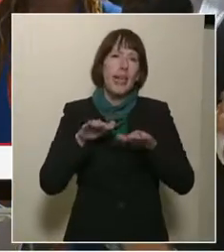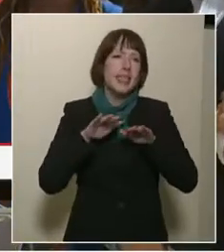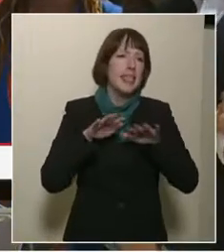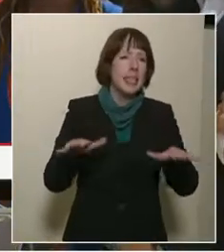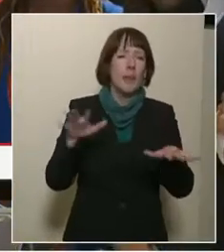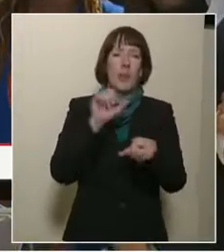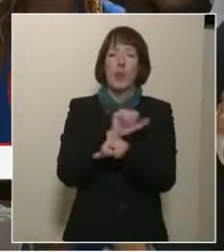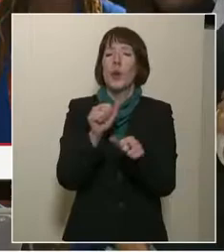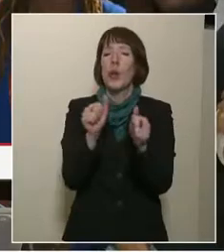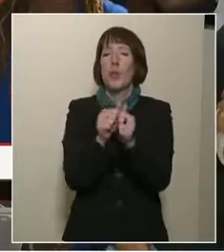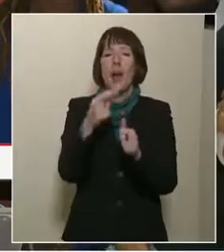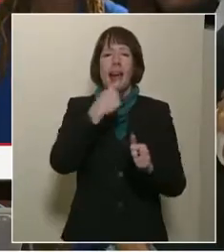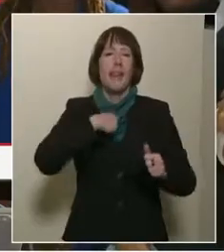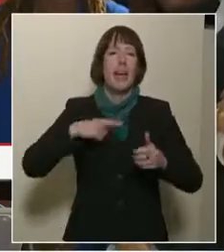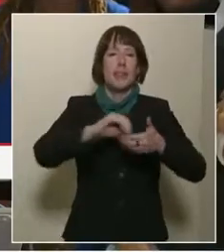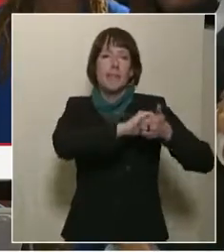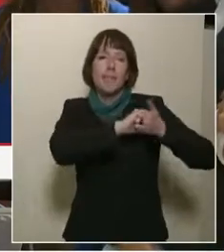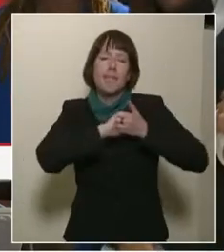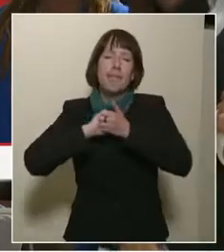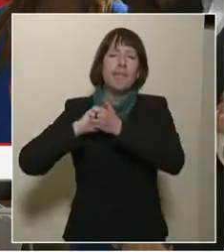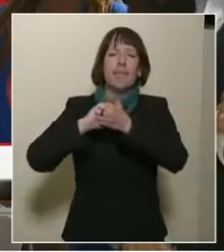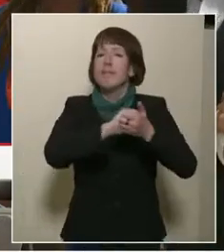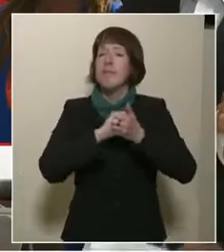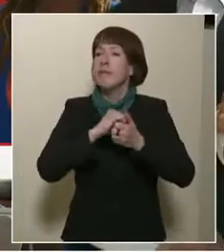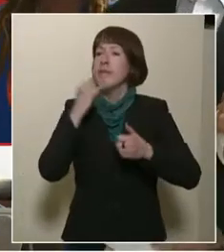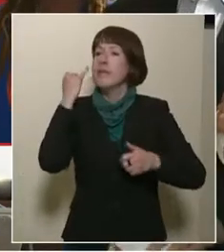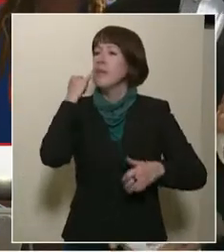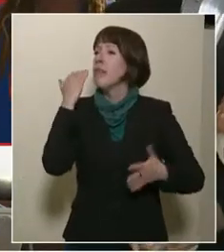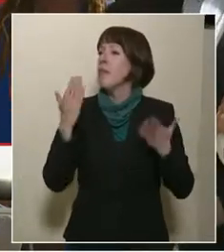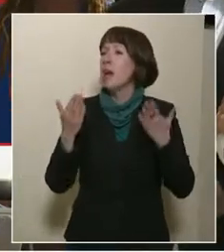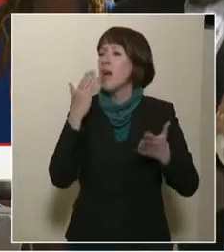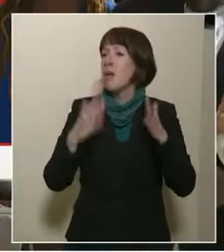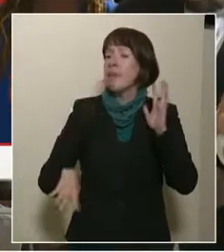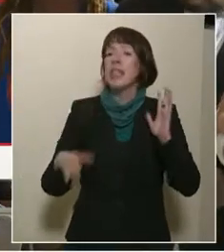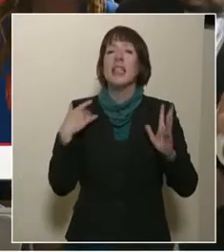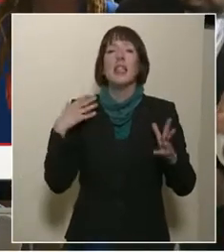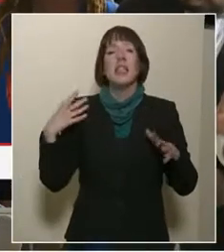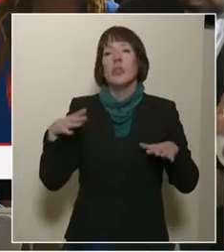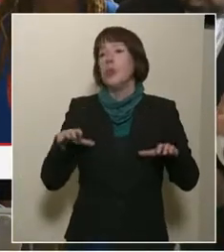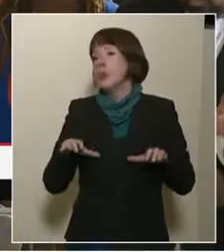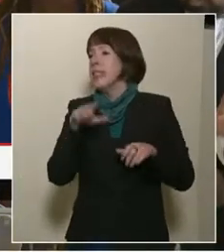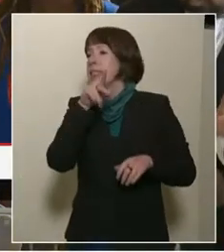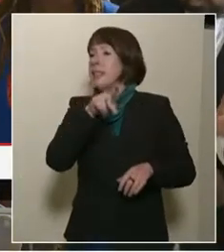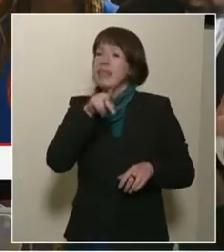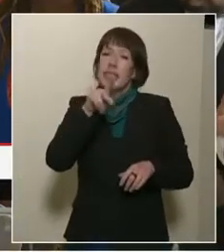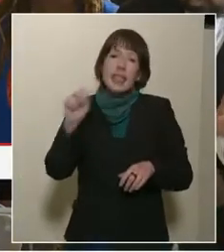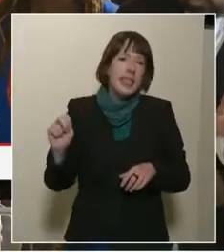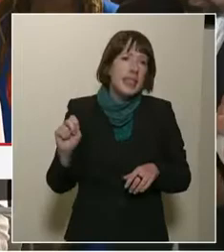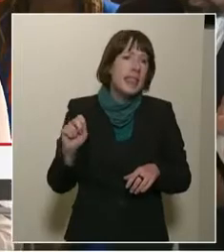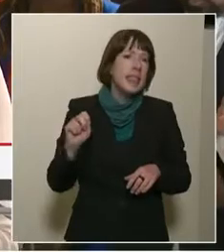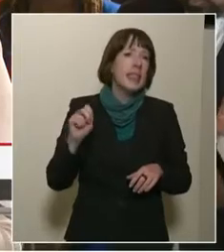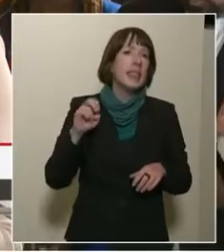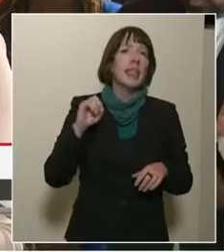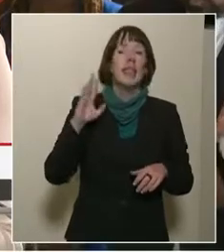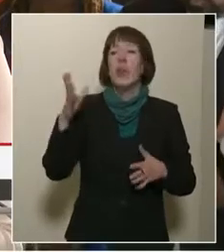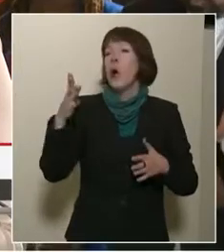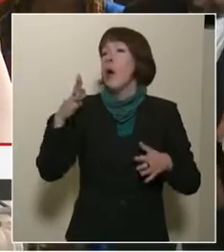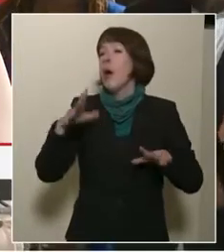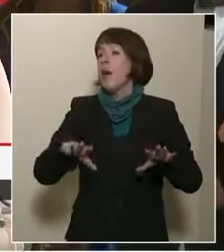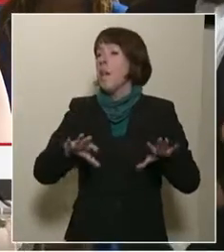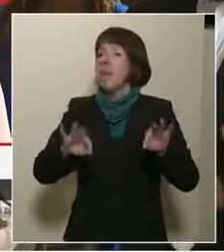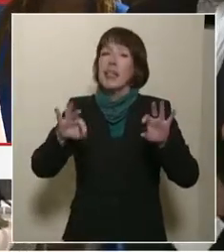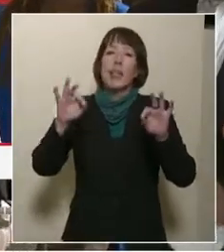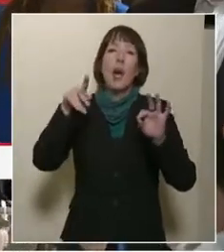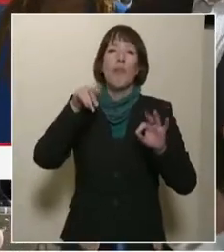worked with us hand in hand, whether it was picking up PPE or getting propane tanks